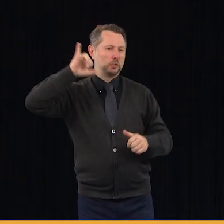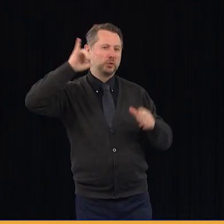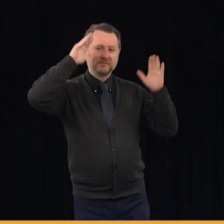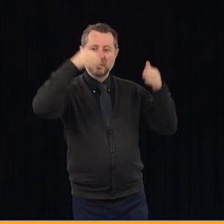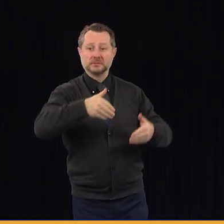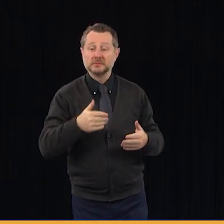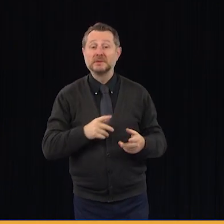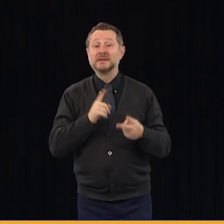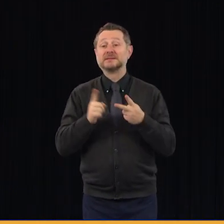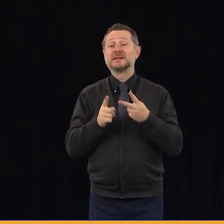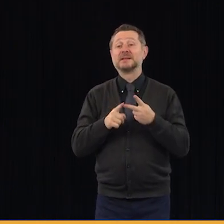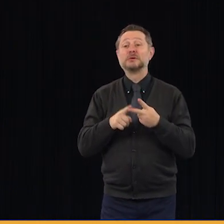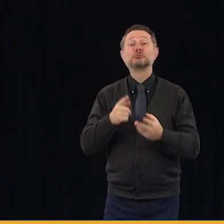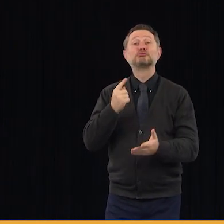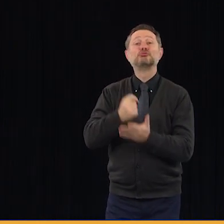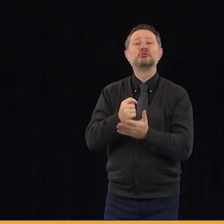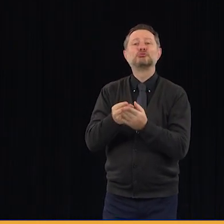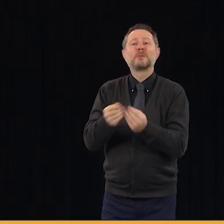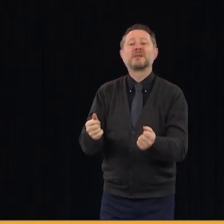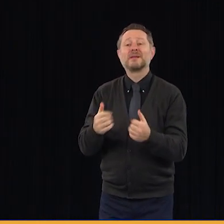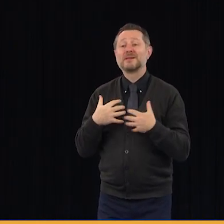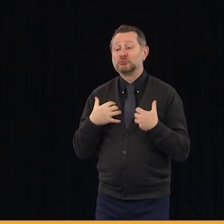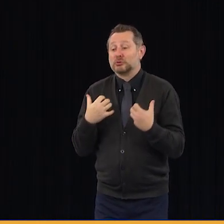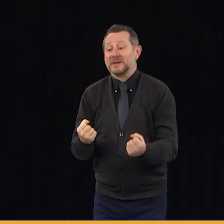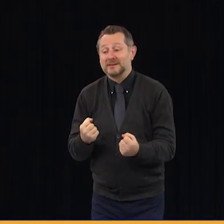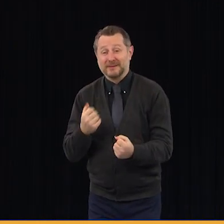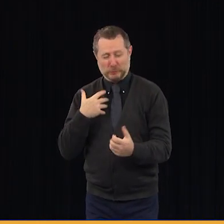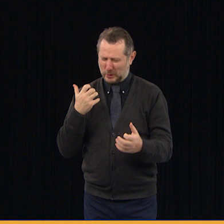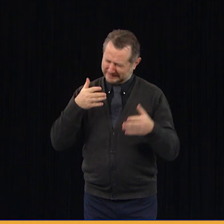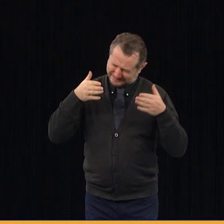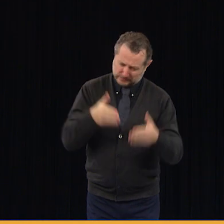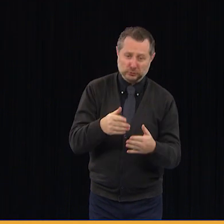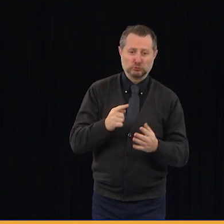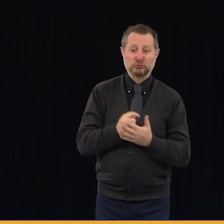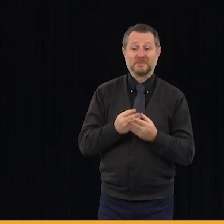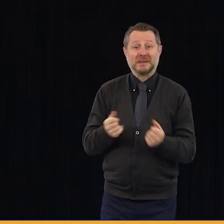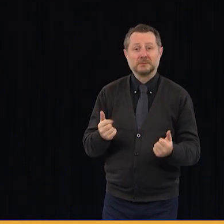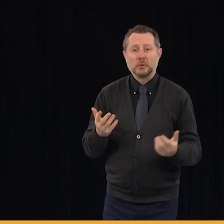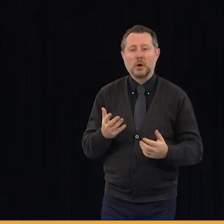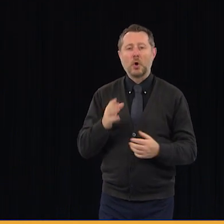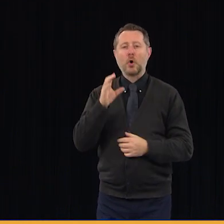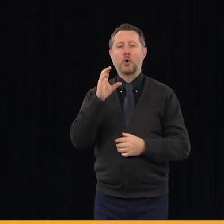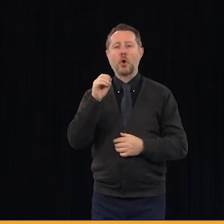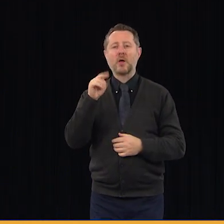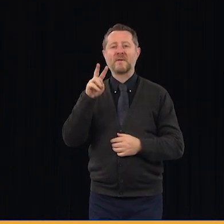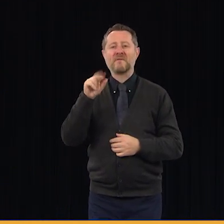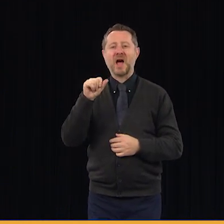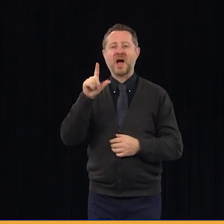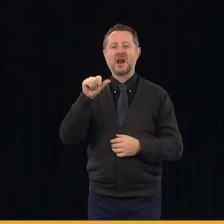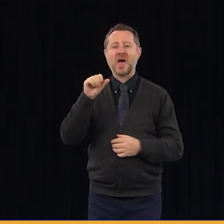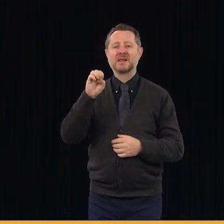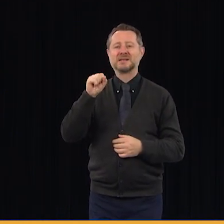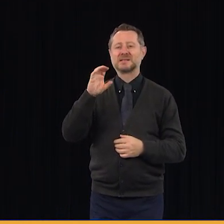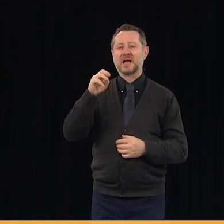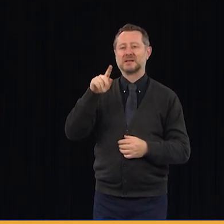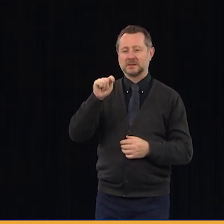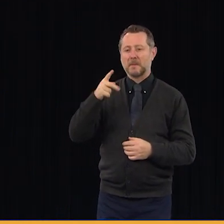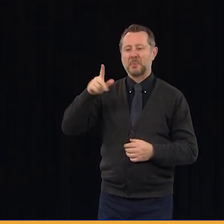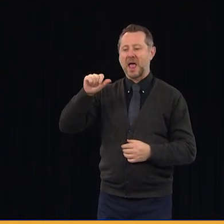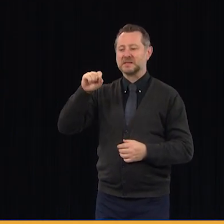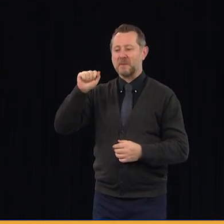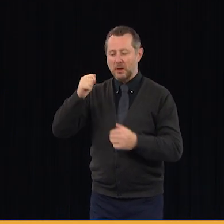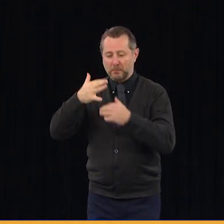treatment for this disease. Convalescent plasma, which is plasma from people who